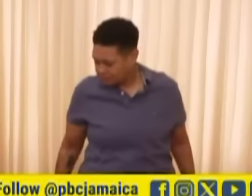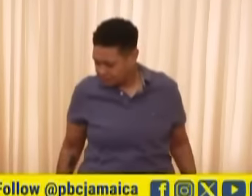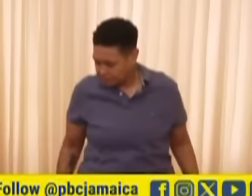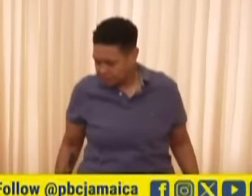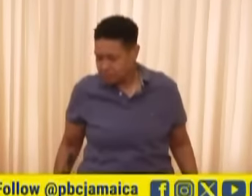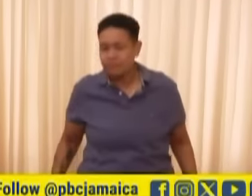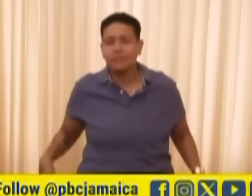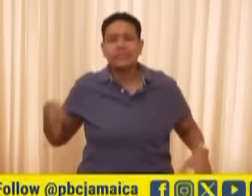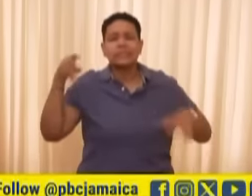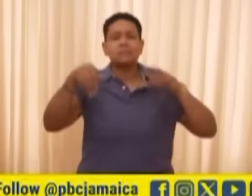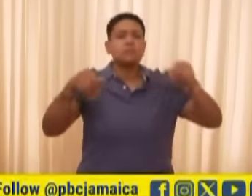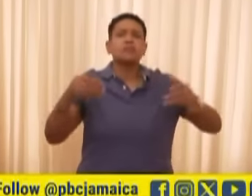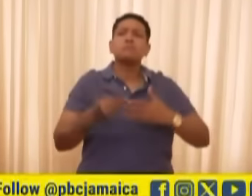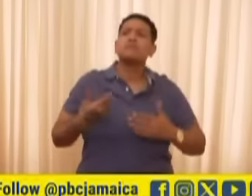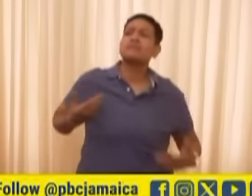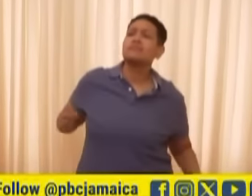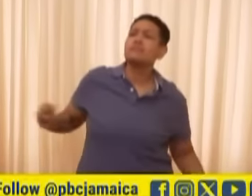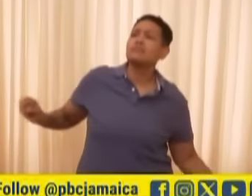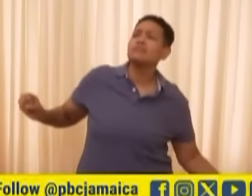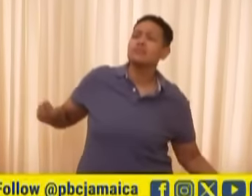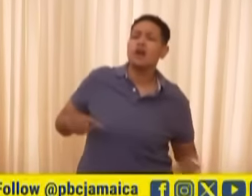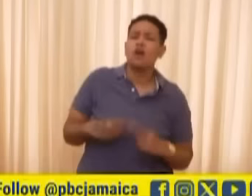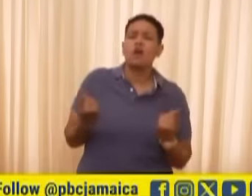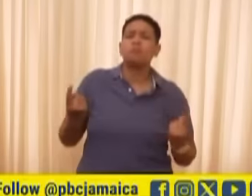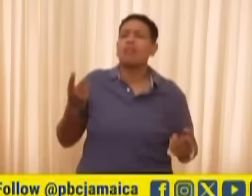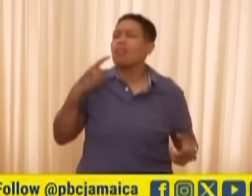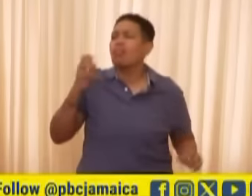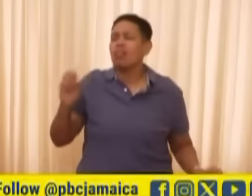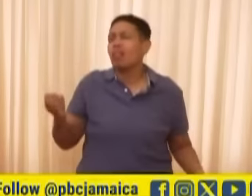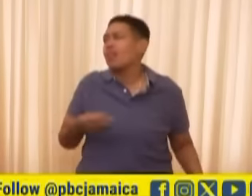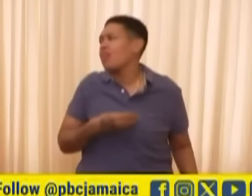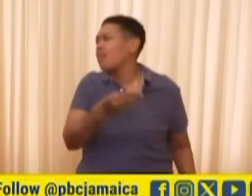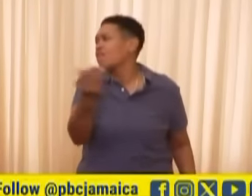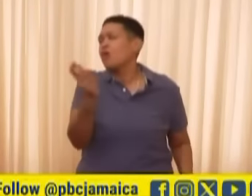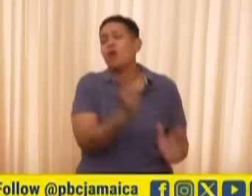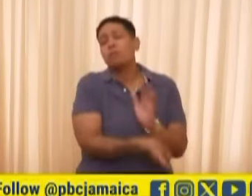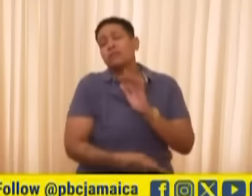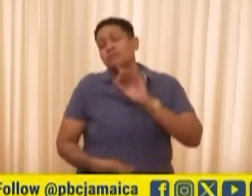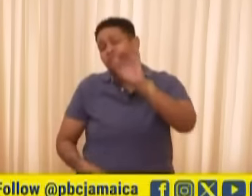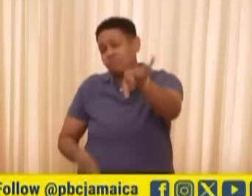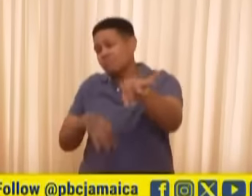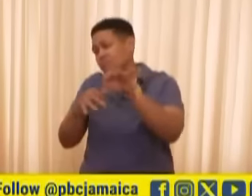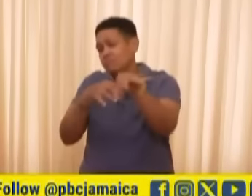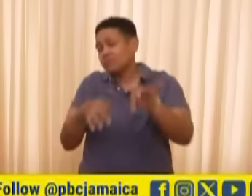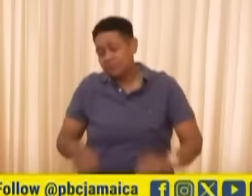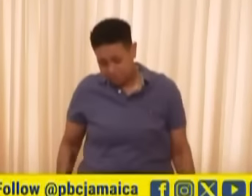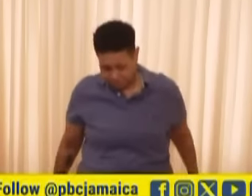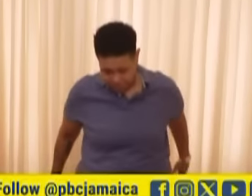to spend. And I want to spend a couple of minutes on it because